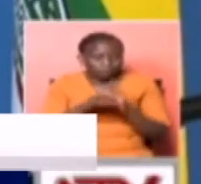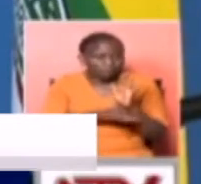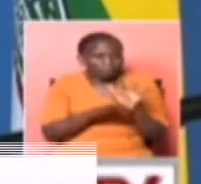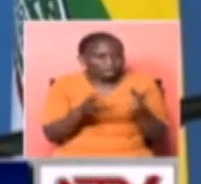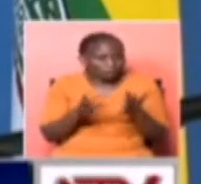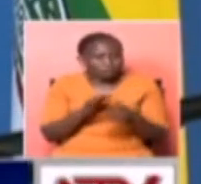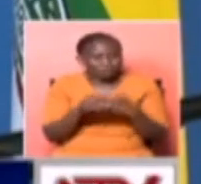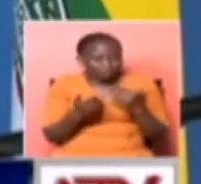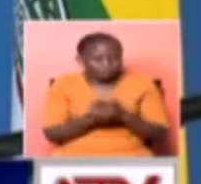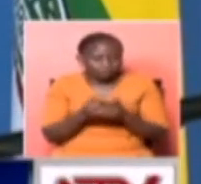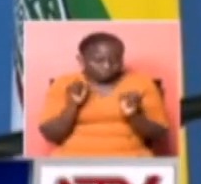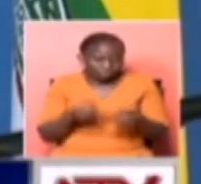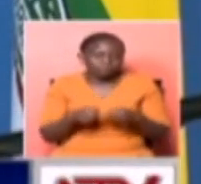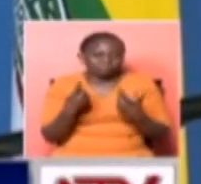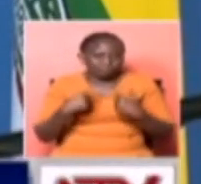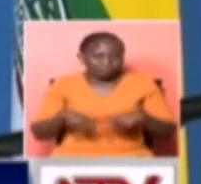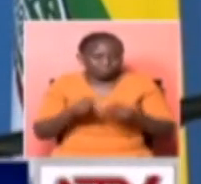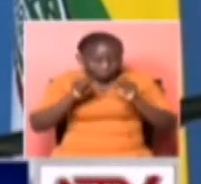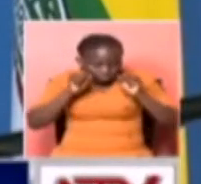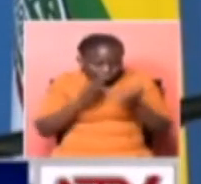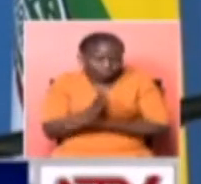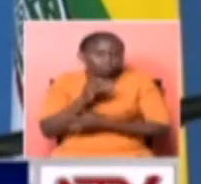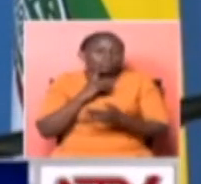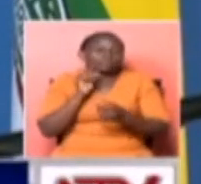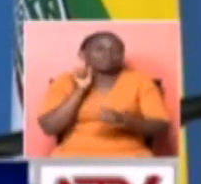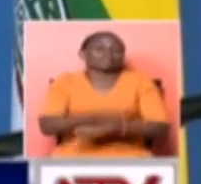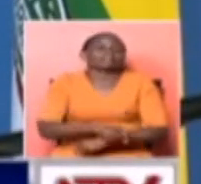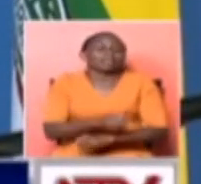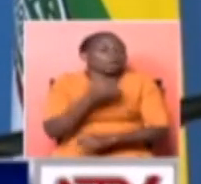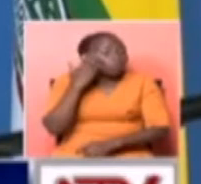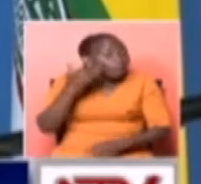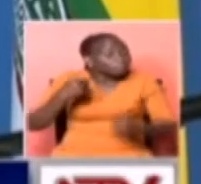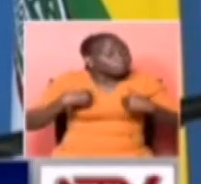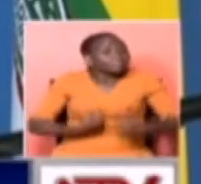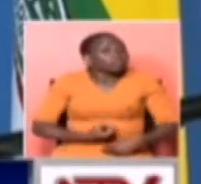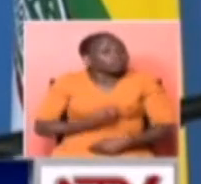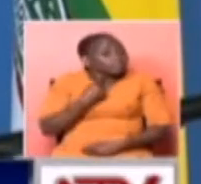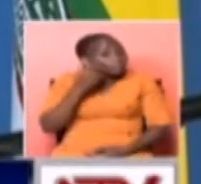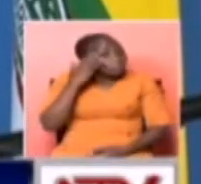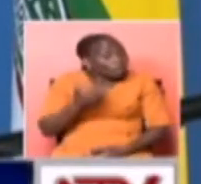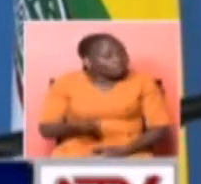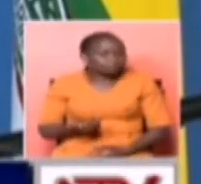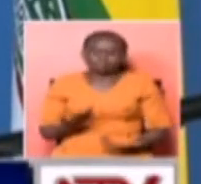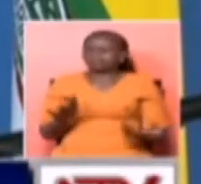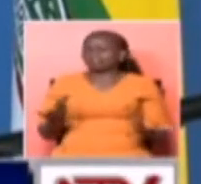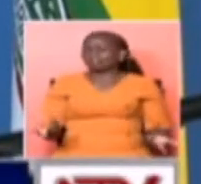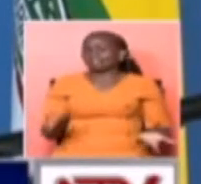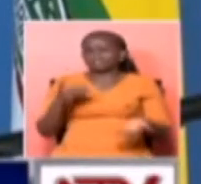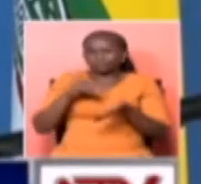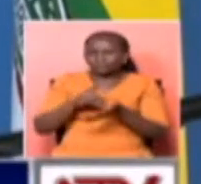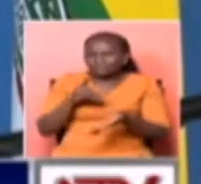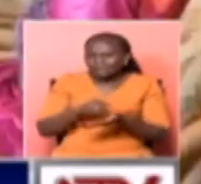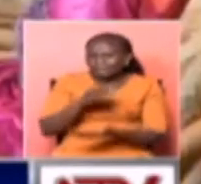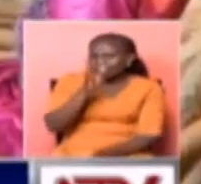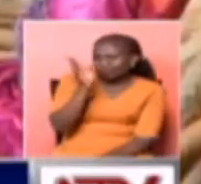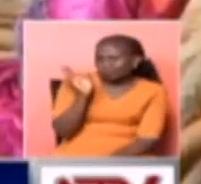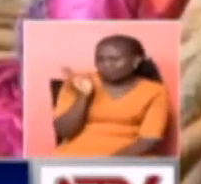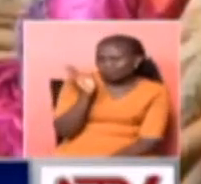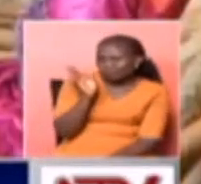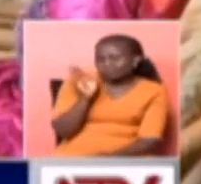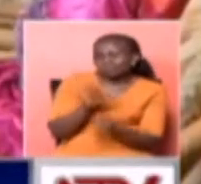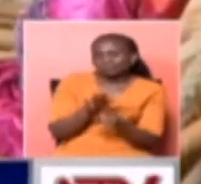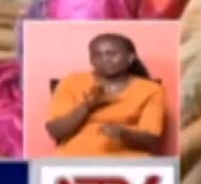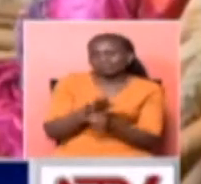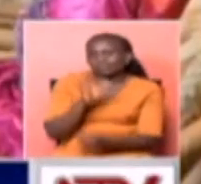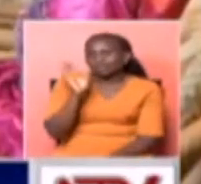overcome it. Why am I confident? We have quite a number of doctors. Within